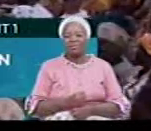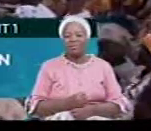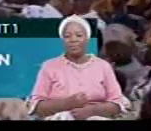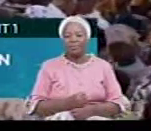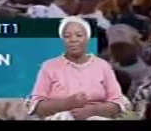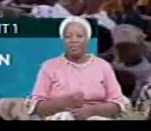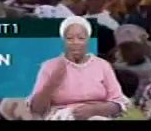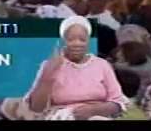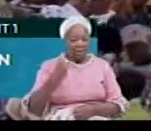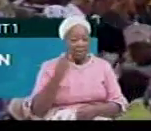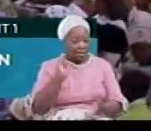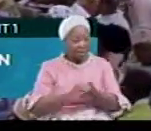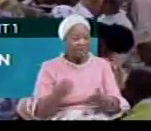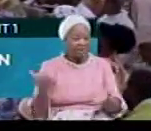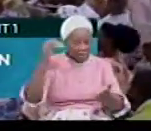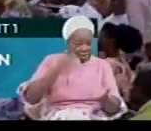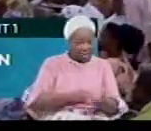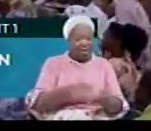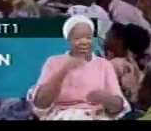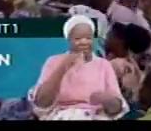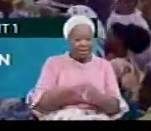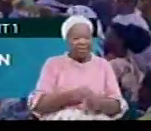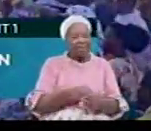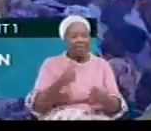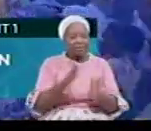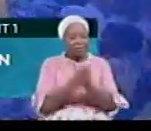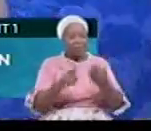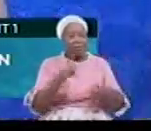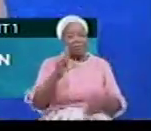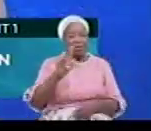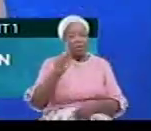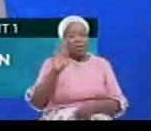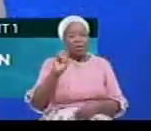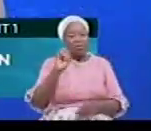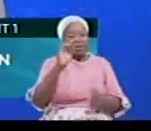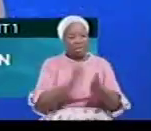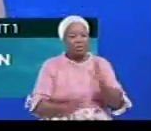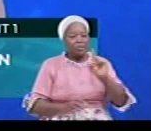Look at that again in Luke chapter 1, verse